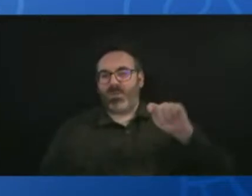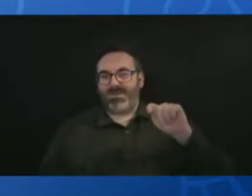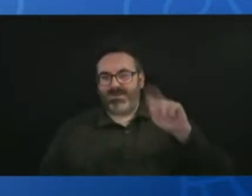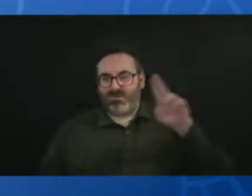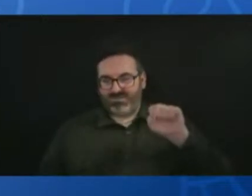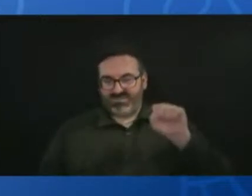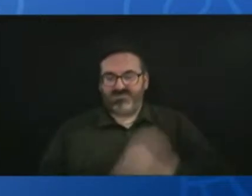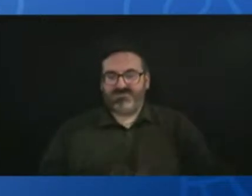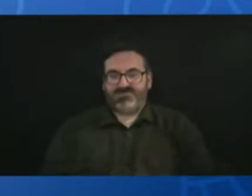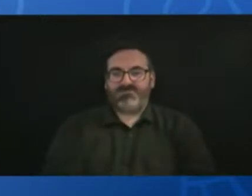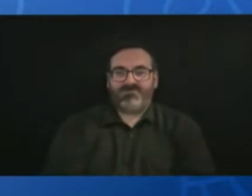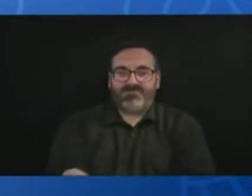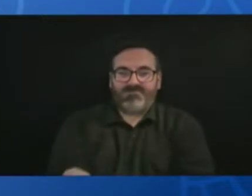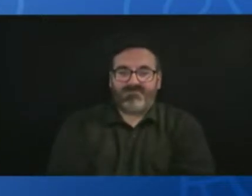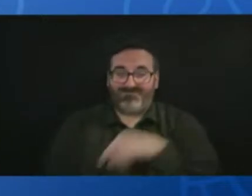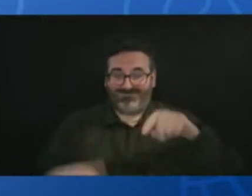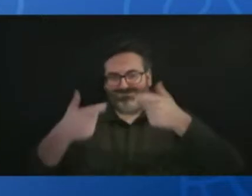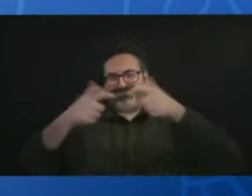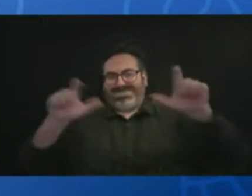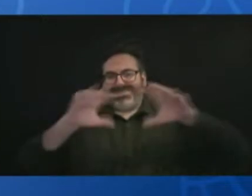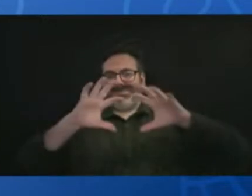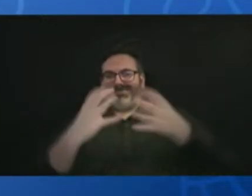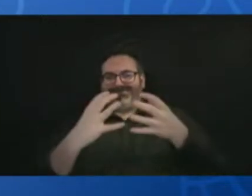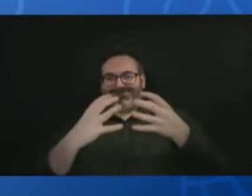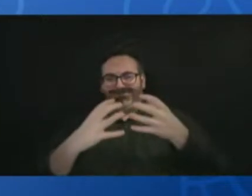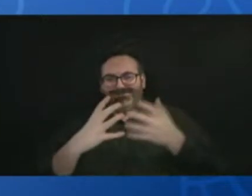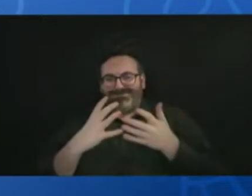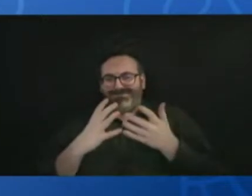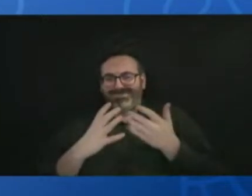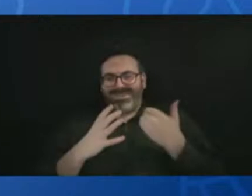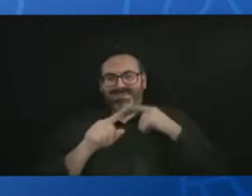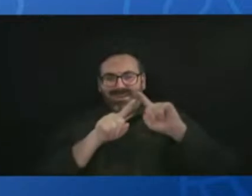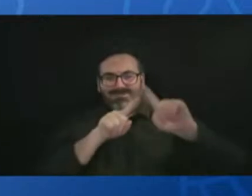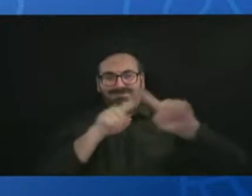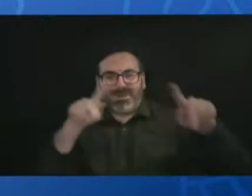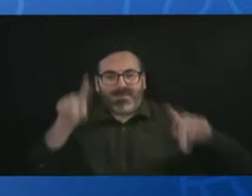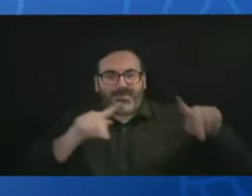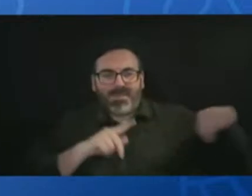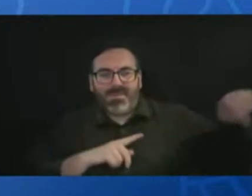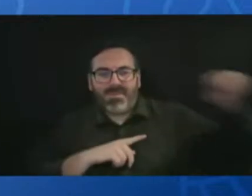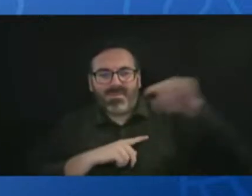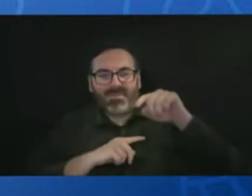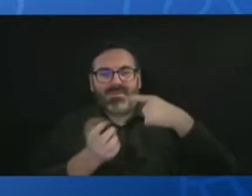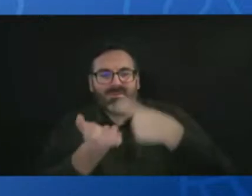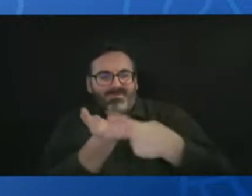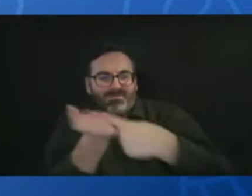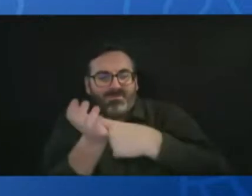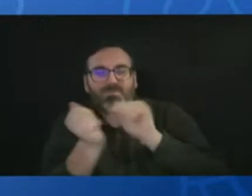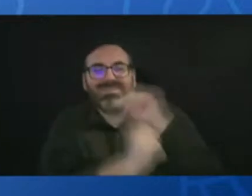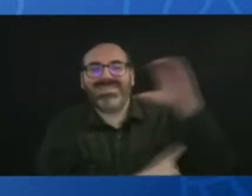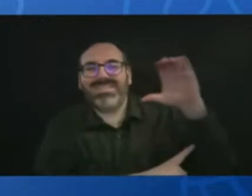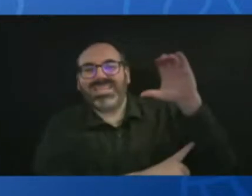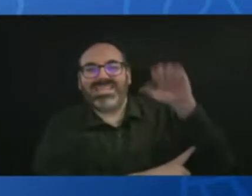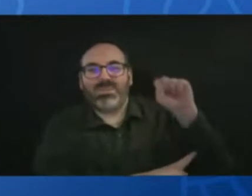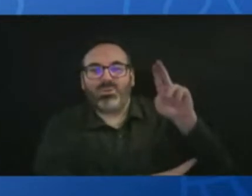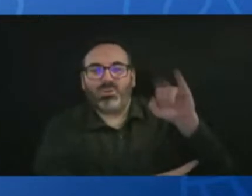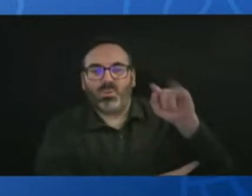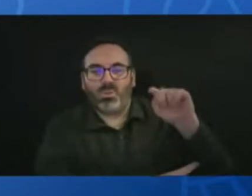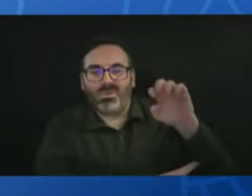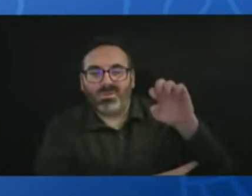there are people, not just, I talk about this with the ceasefires and the negotiations and foreign aid and everything